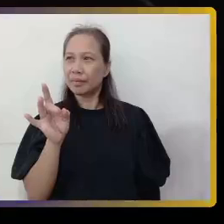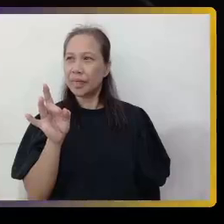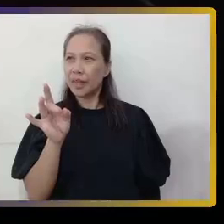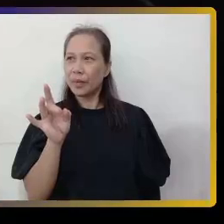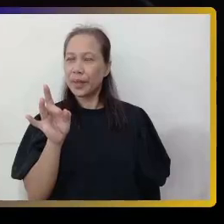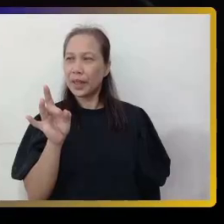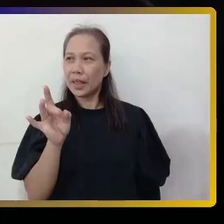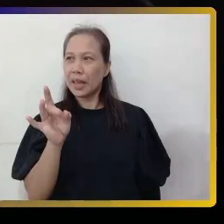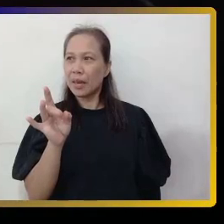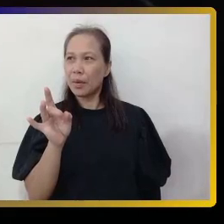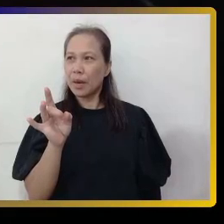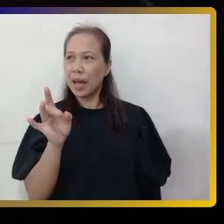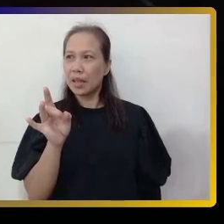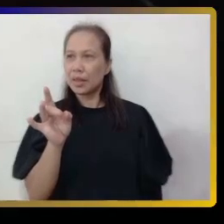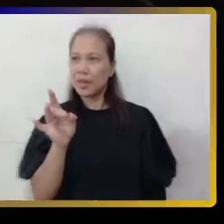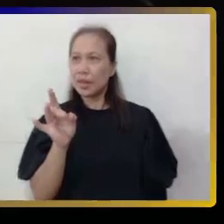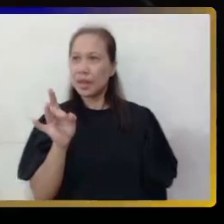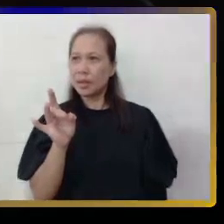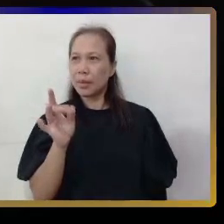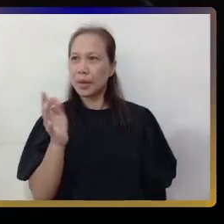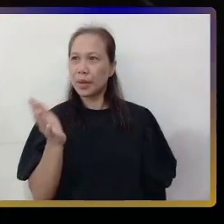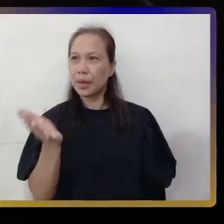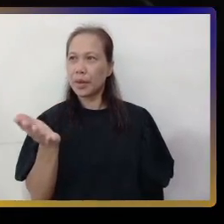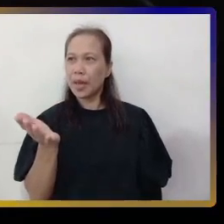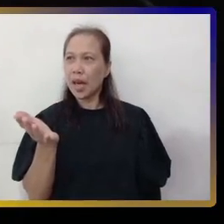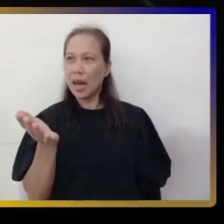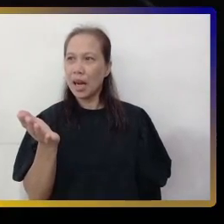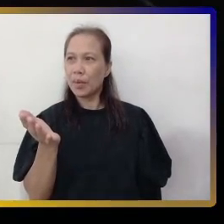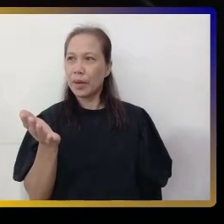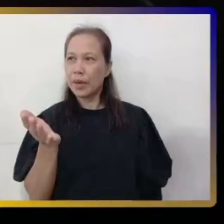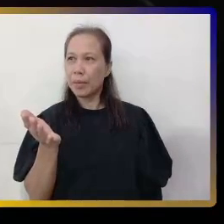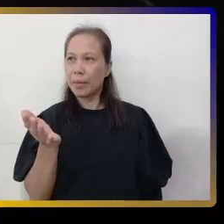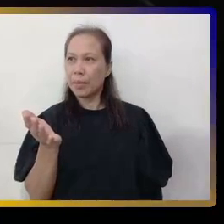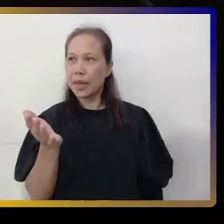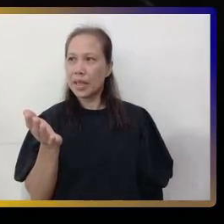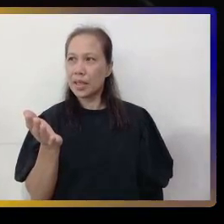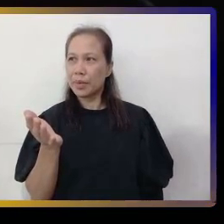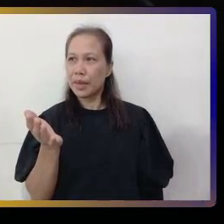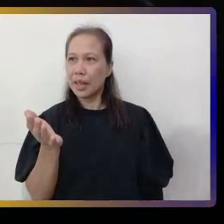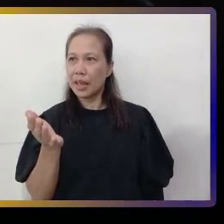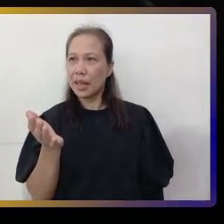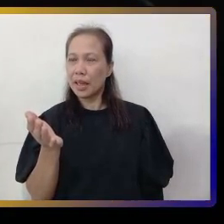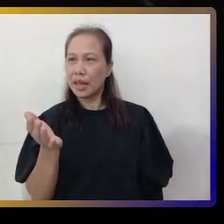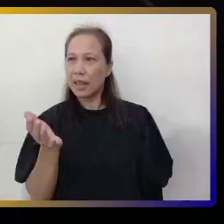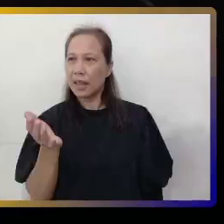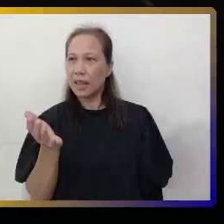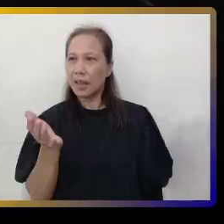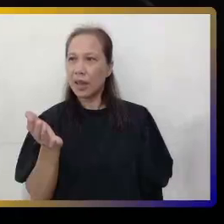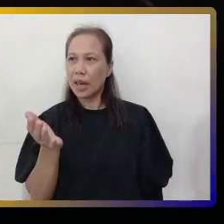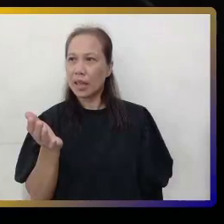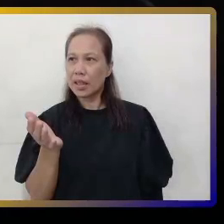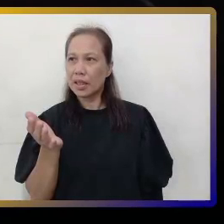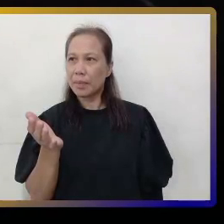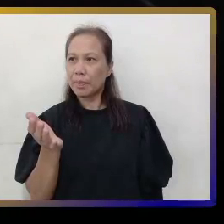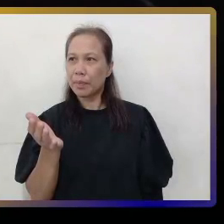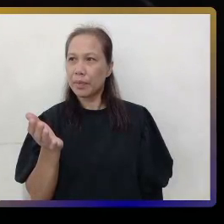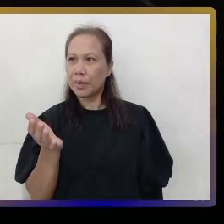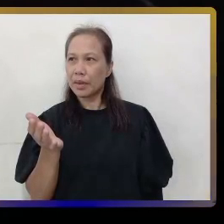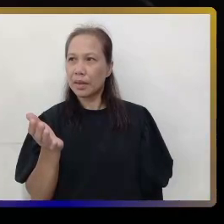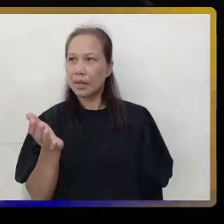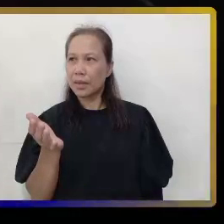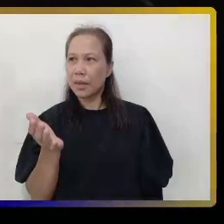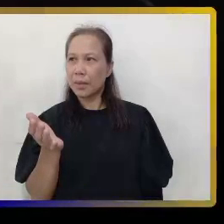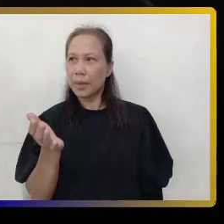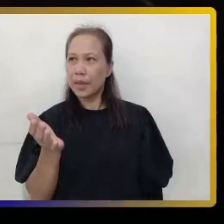Evil it now un the governor will he be pleased with or